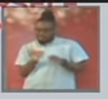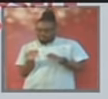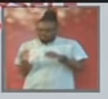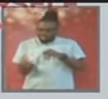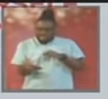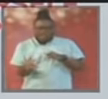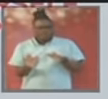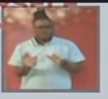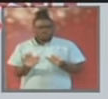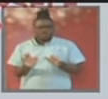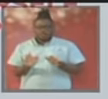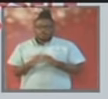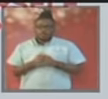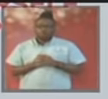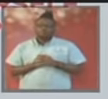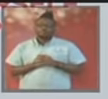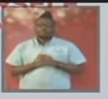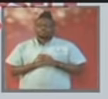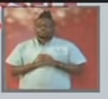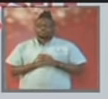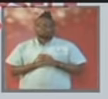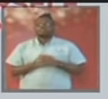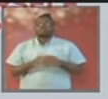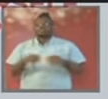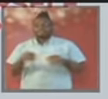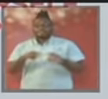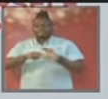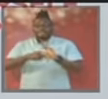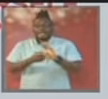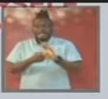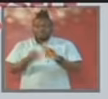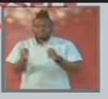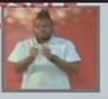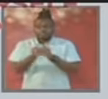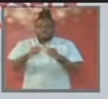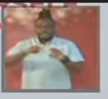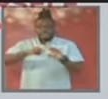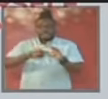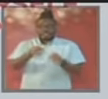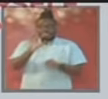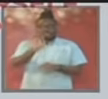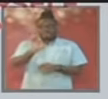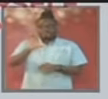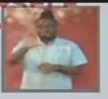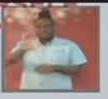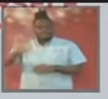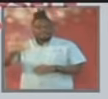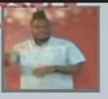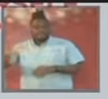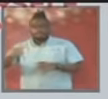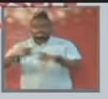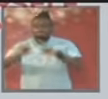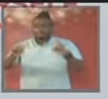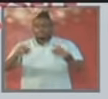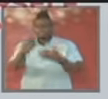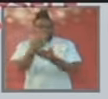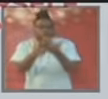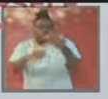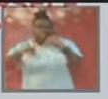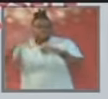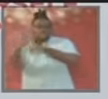1955. But in some countries, there's no mass vaccination program for